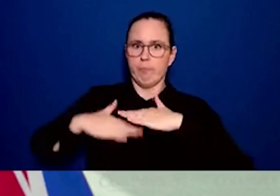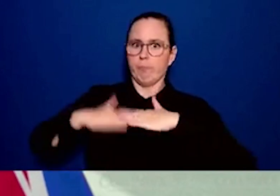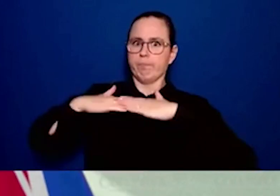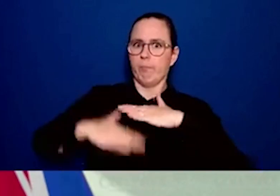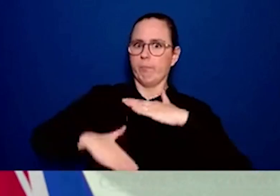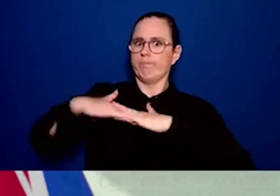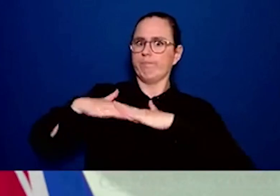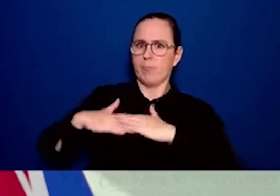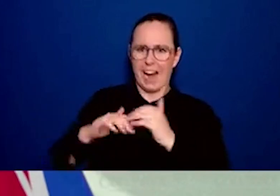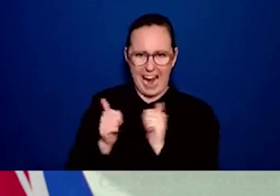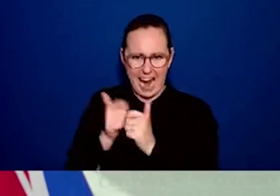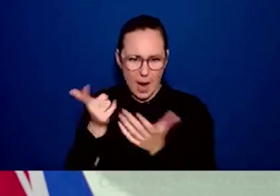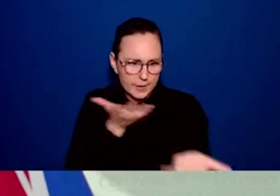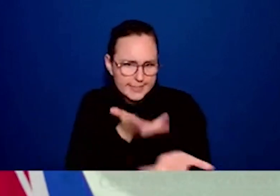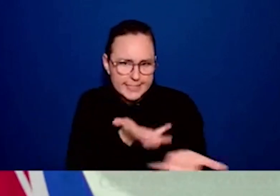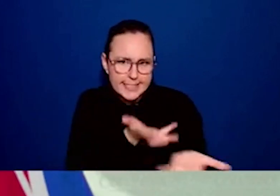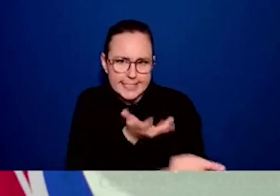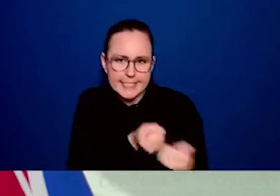given the high COVID numbers.